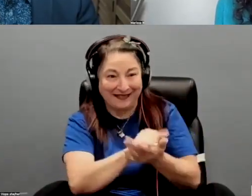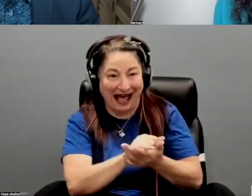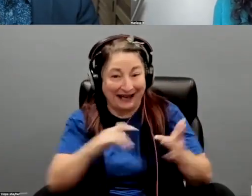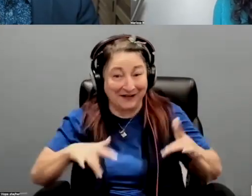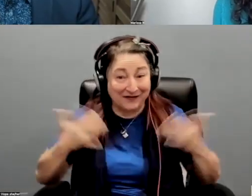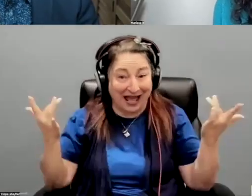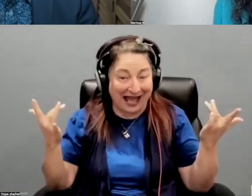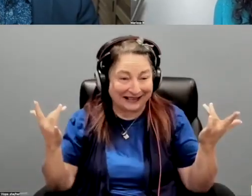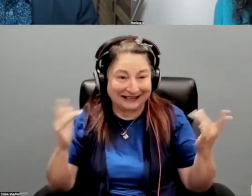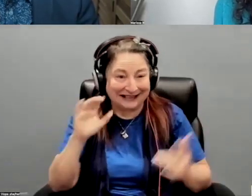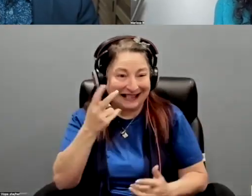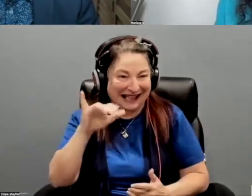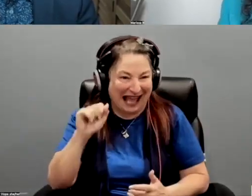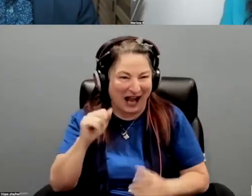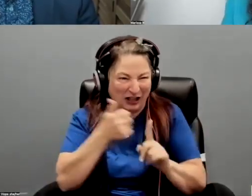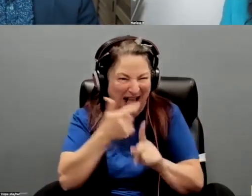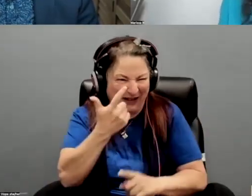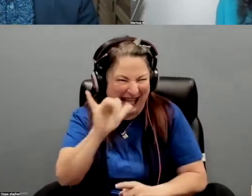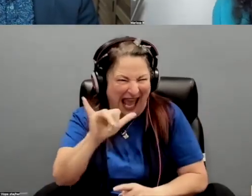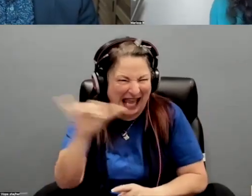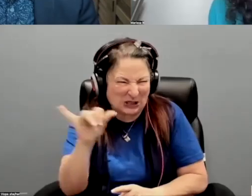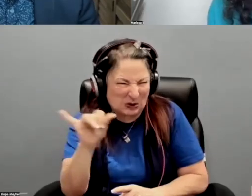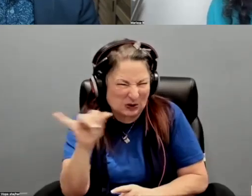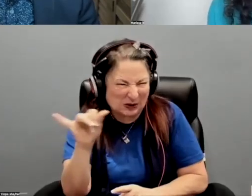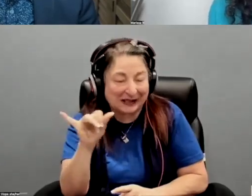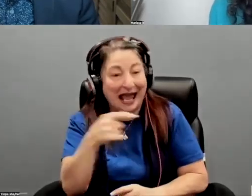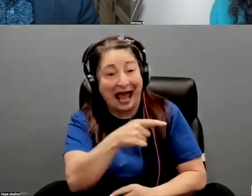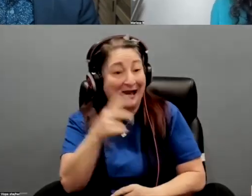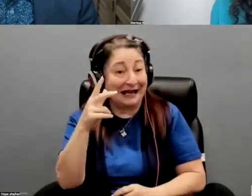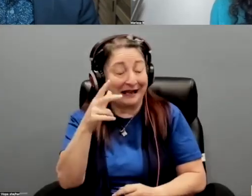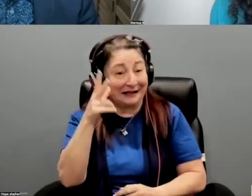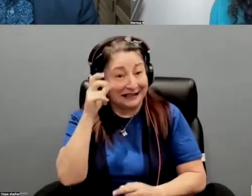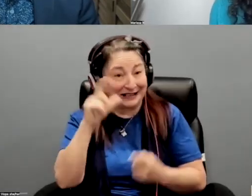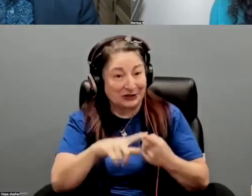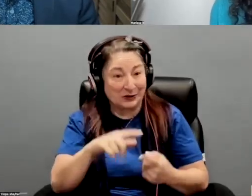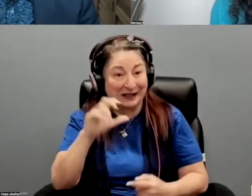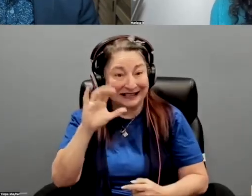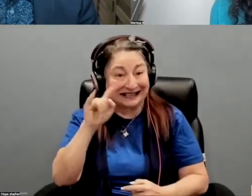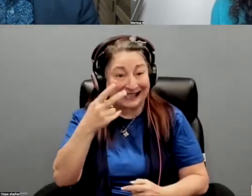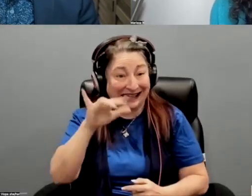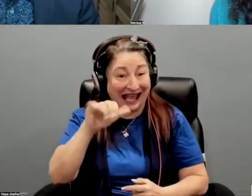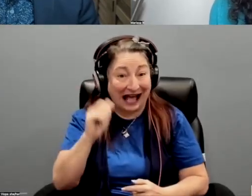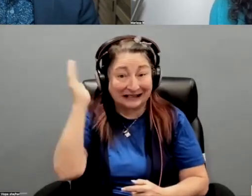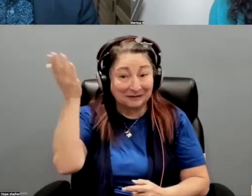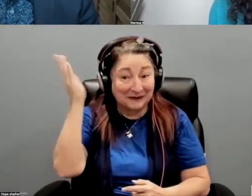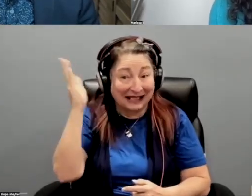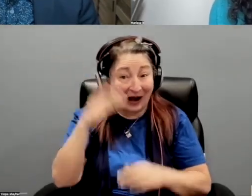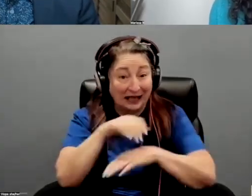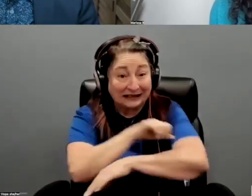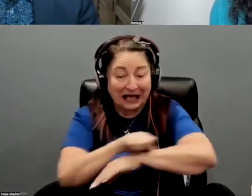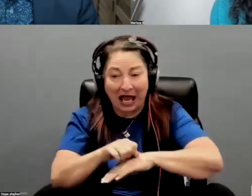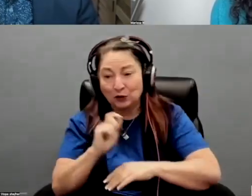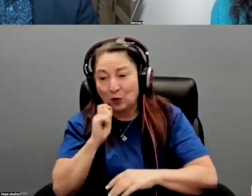just so proud of her, and just hearing her speak on stage was just really, really cool. And she did great.